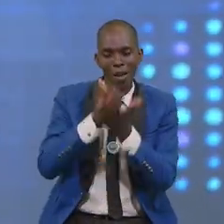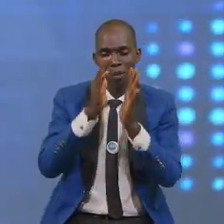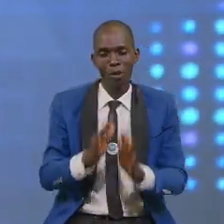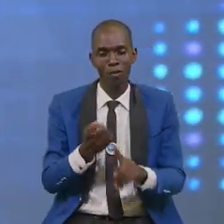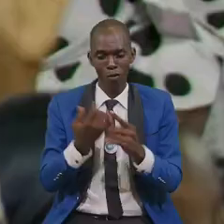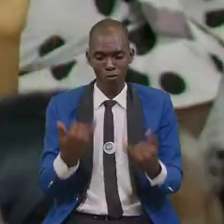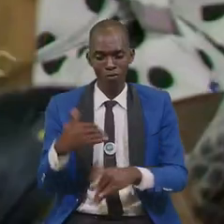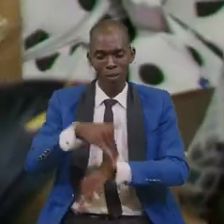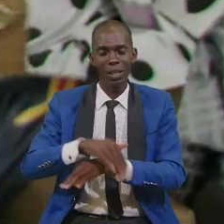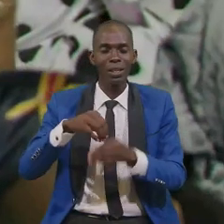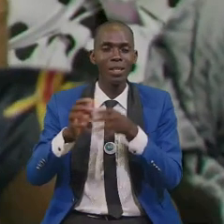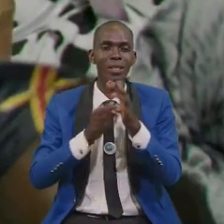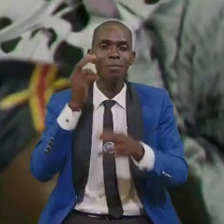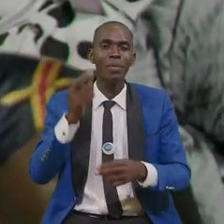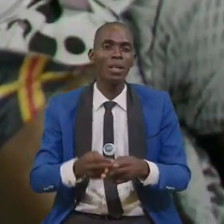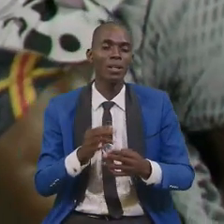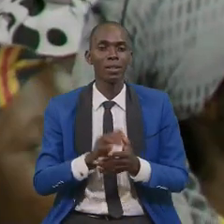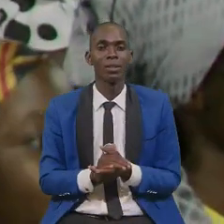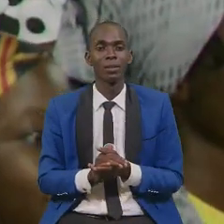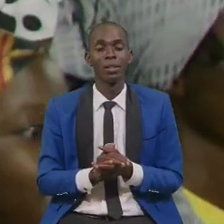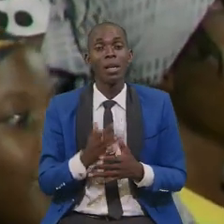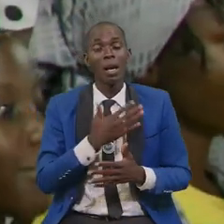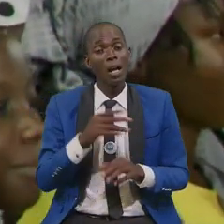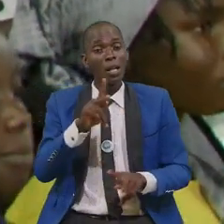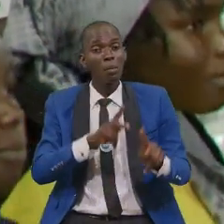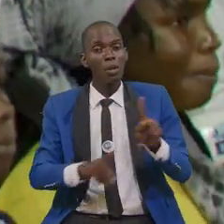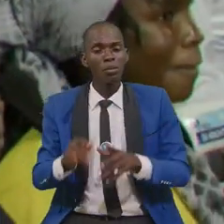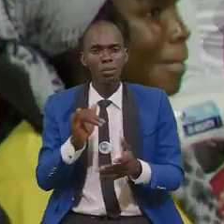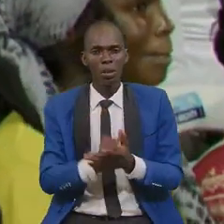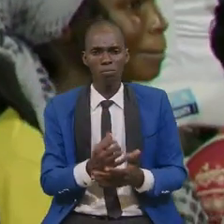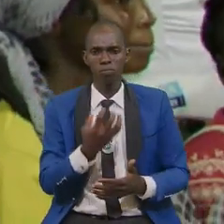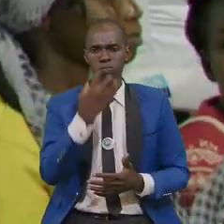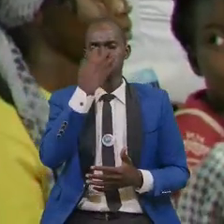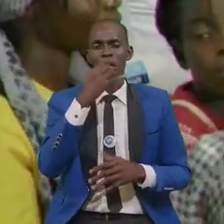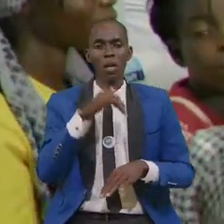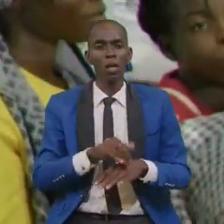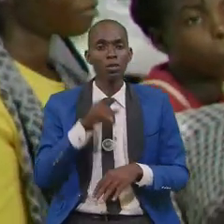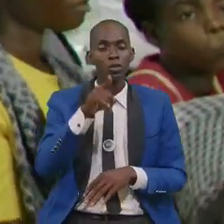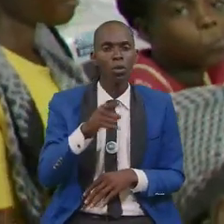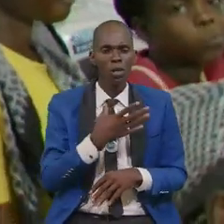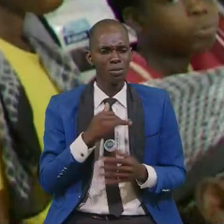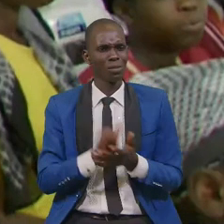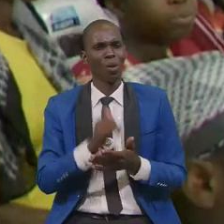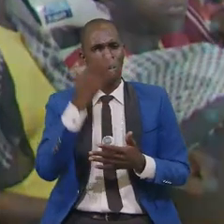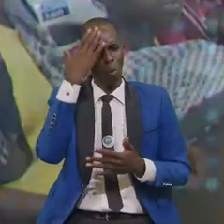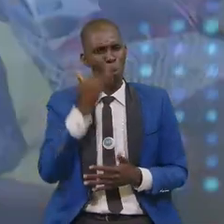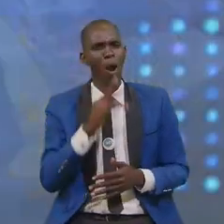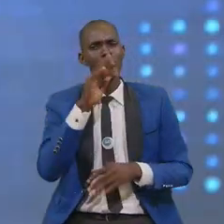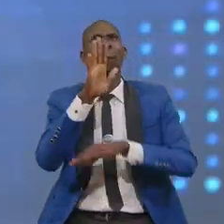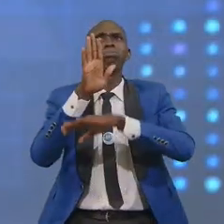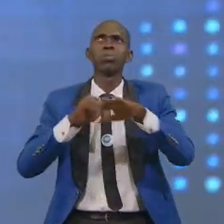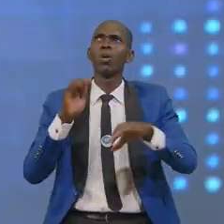in Jesus' name. And the people that frown at you and say, "Why are you calling on Jesus? Why do you